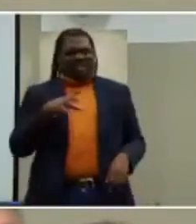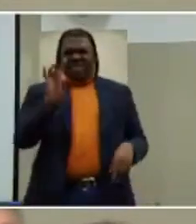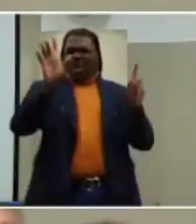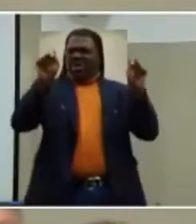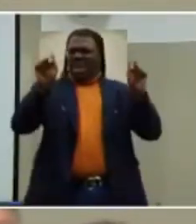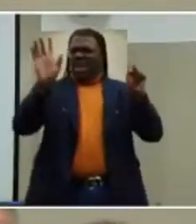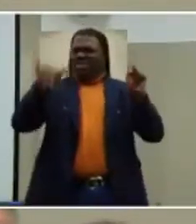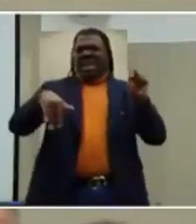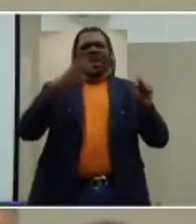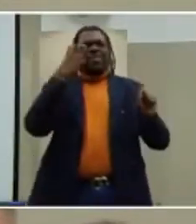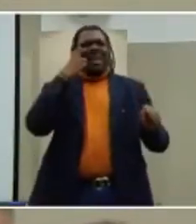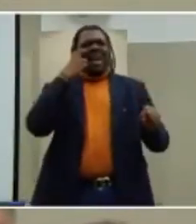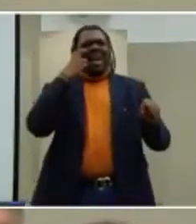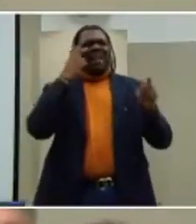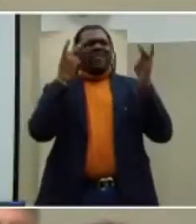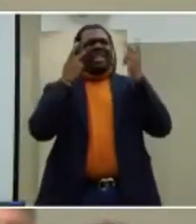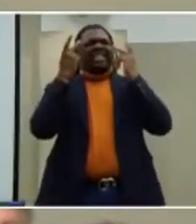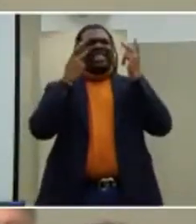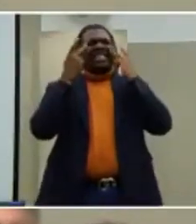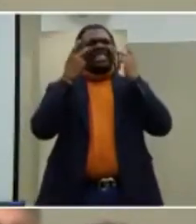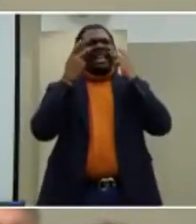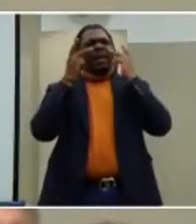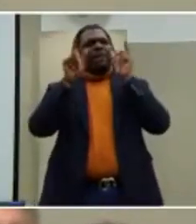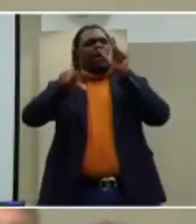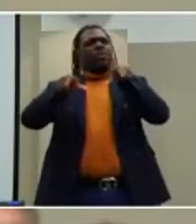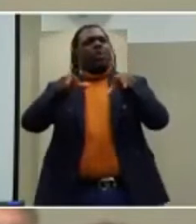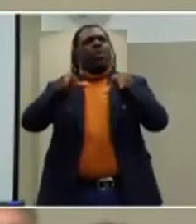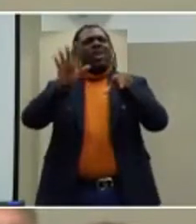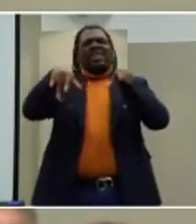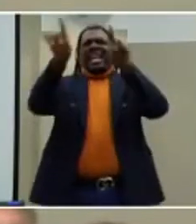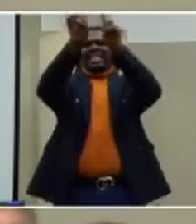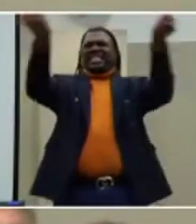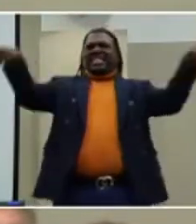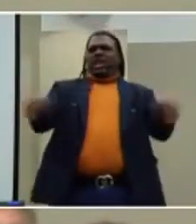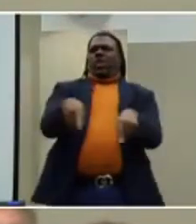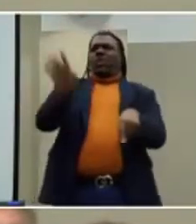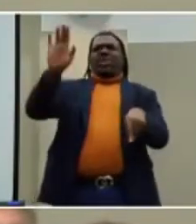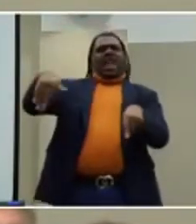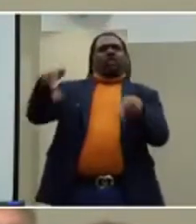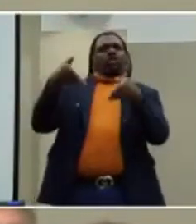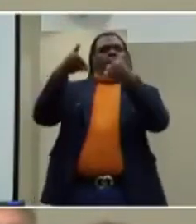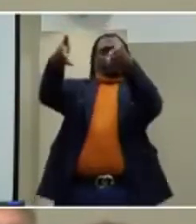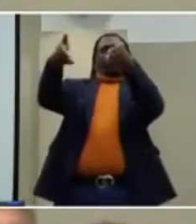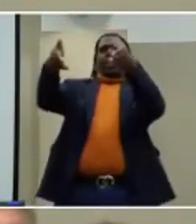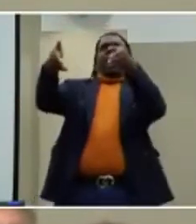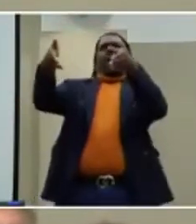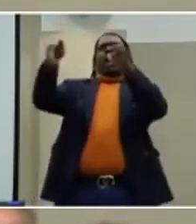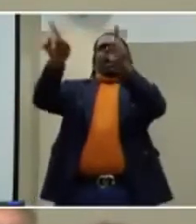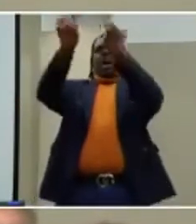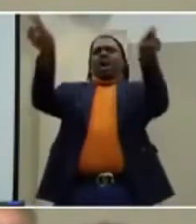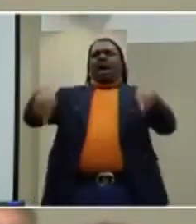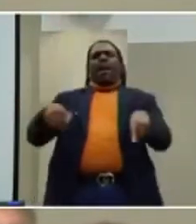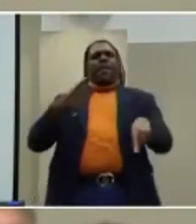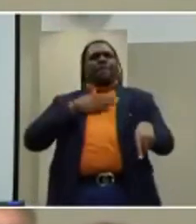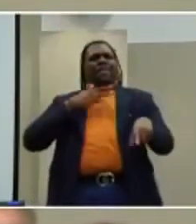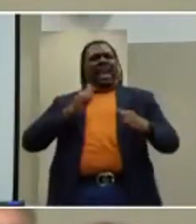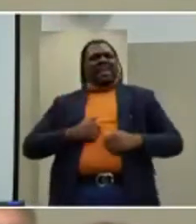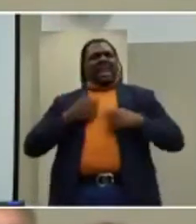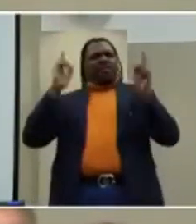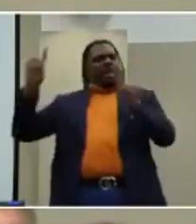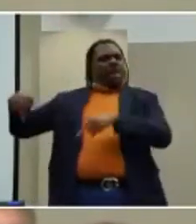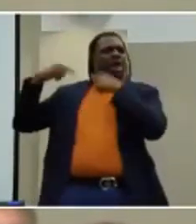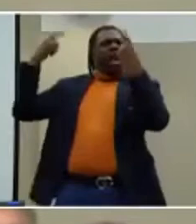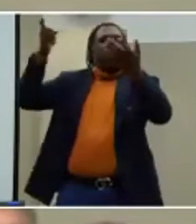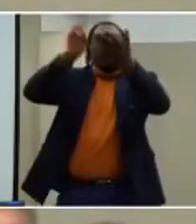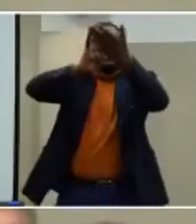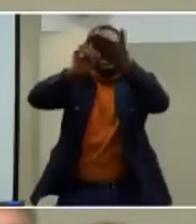overwhelmingly the blind and vision impaired preferred signals that indicate the name of the street. And I spent my life as a research economist,